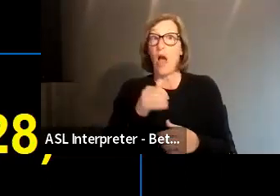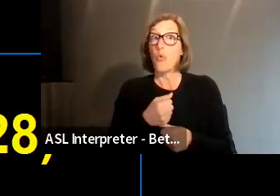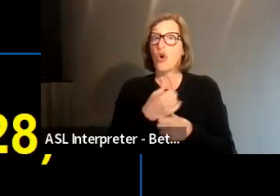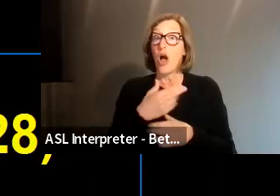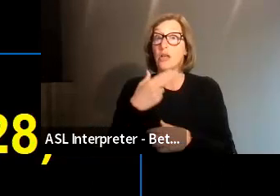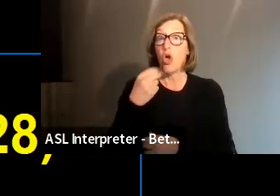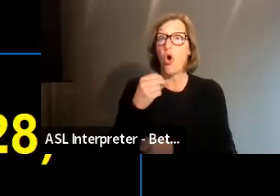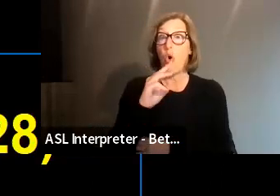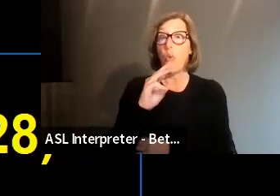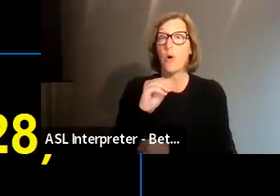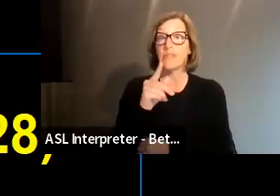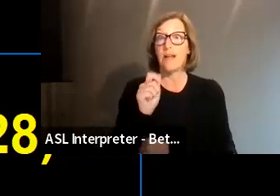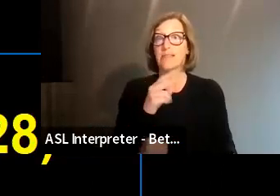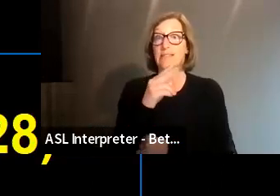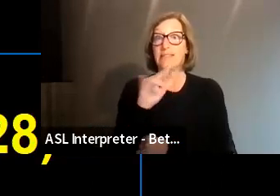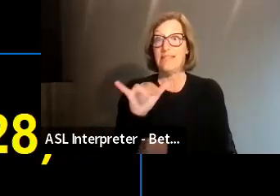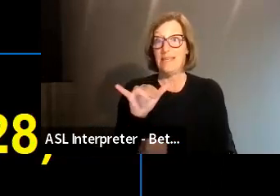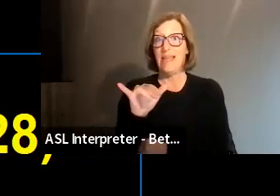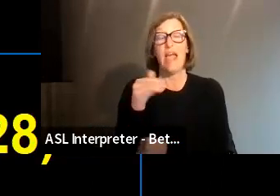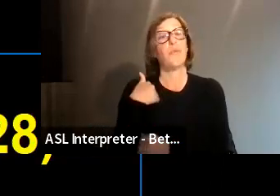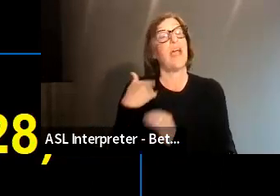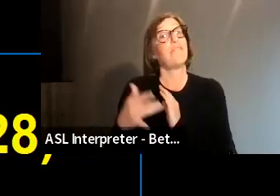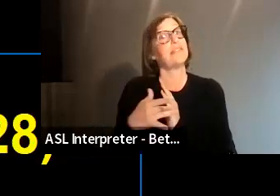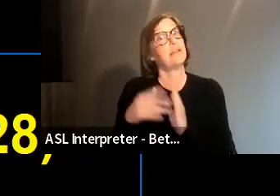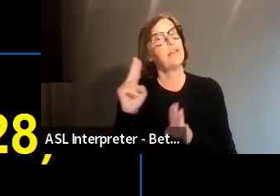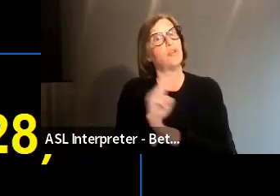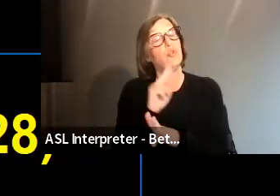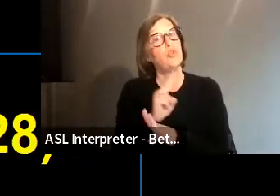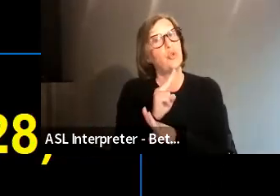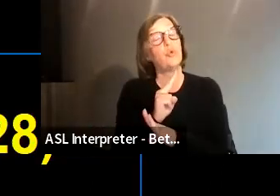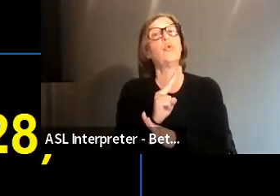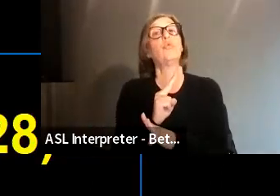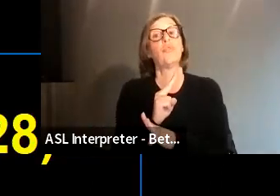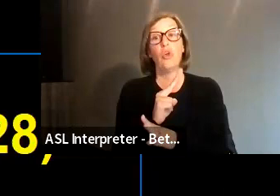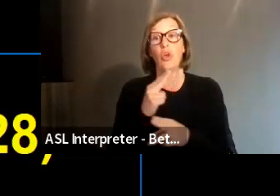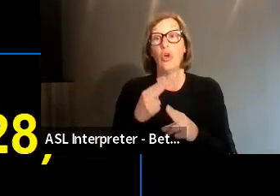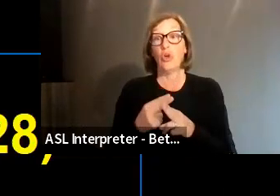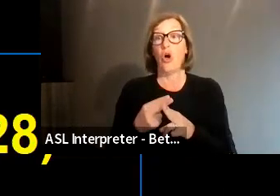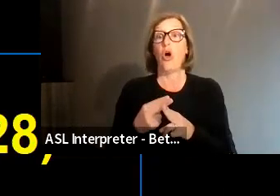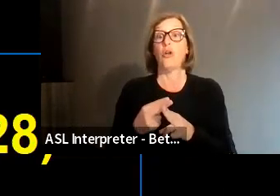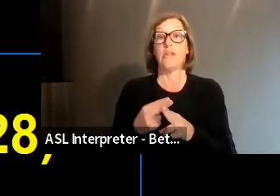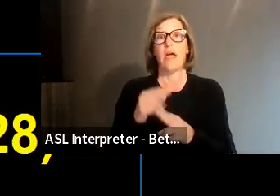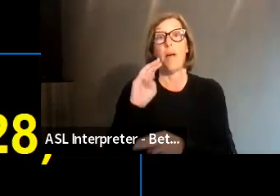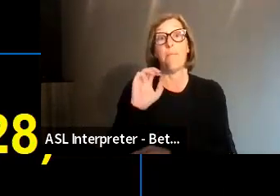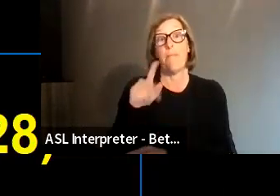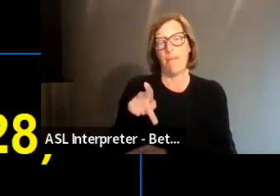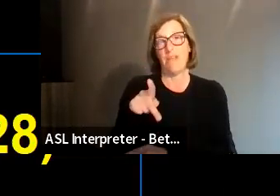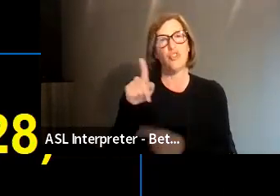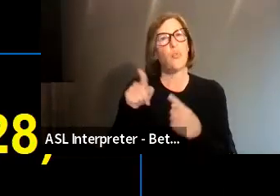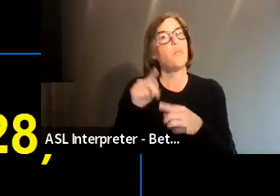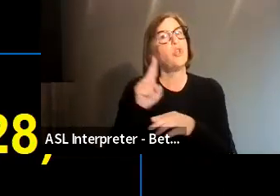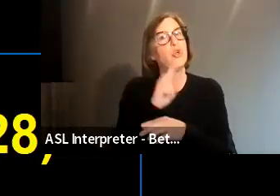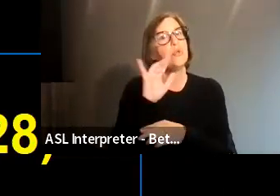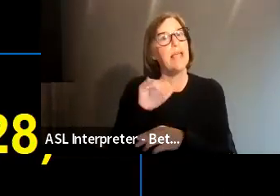and there is a technique that we used that is based on this phenomenon, which is called homozygosity mapping. So when we used this technique